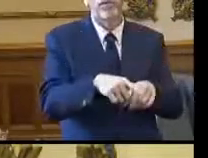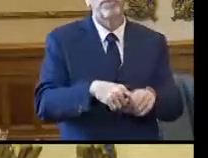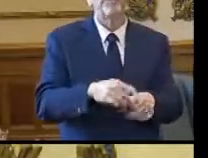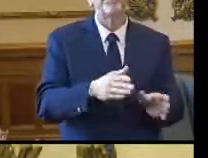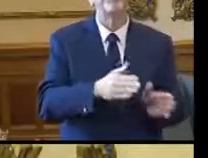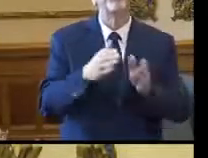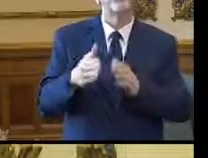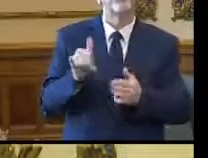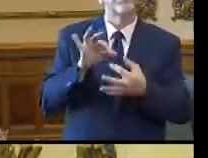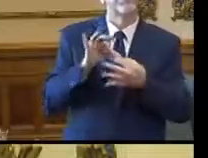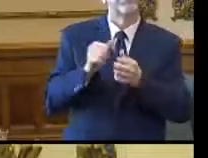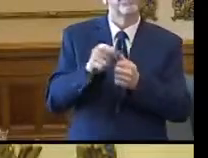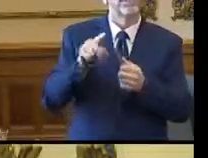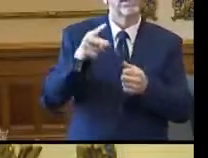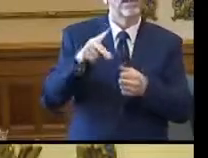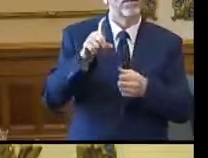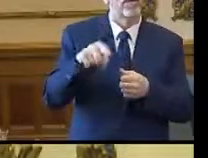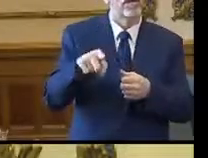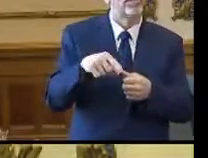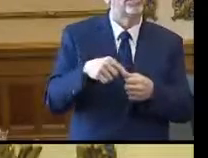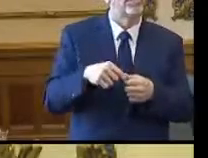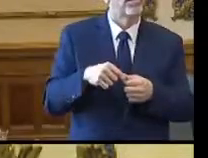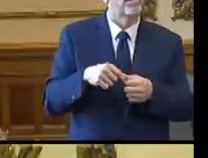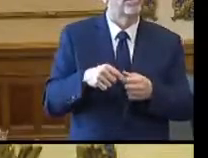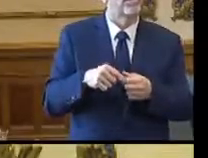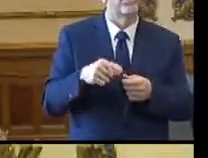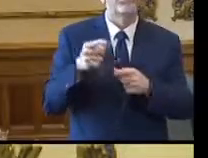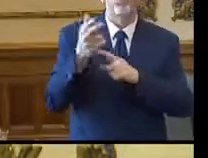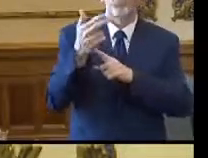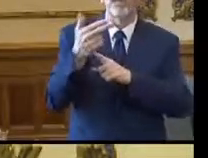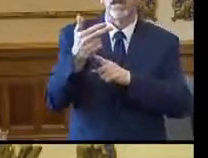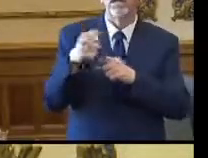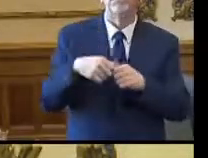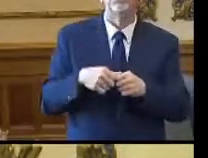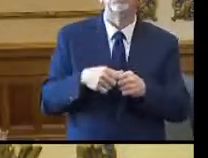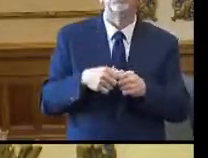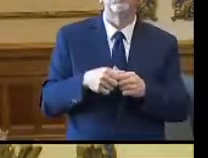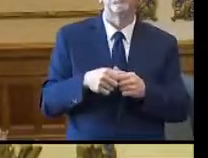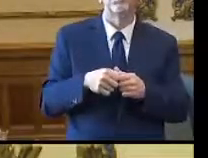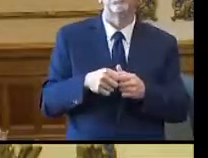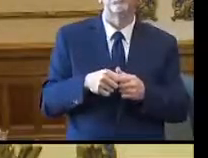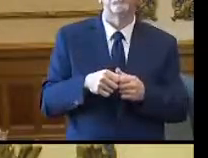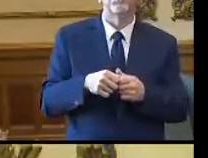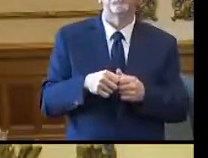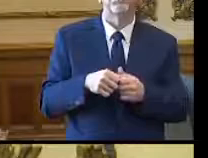respect to the second question on hotels,